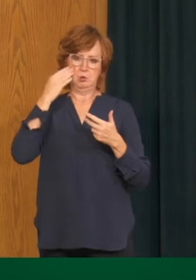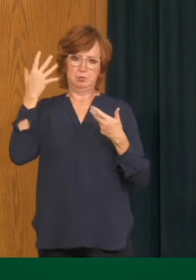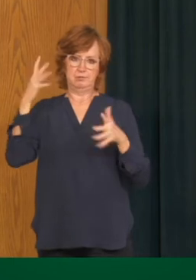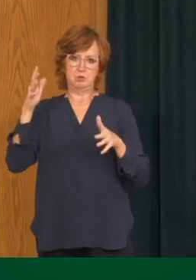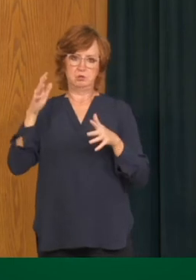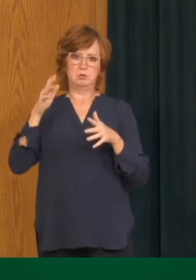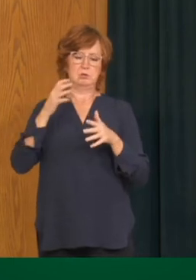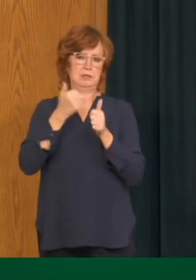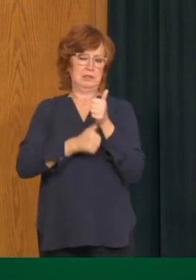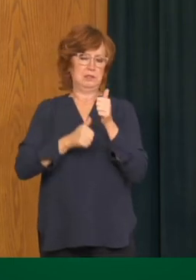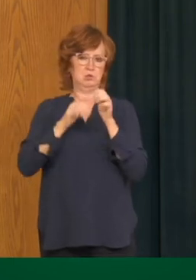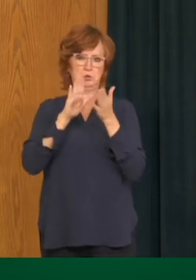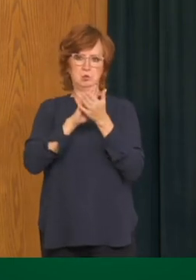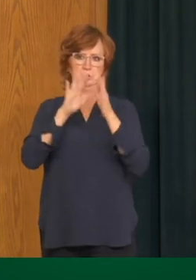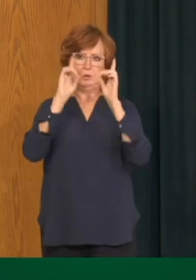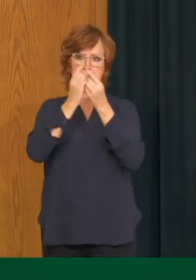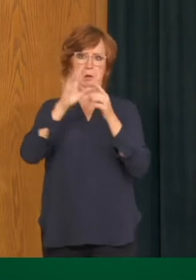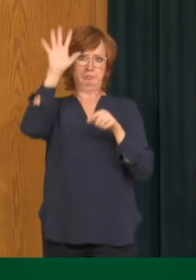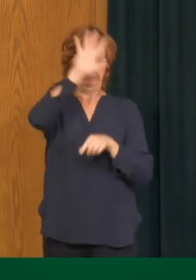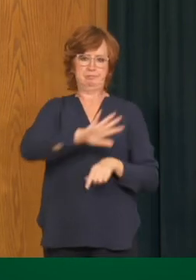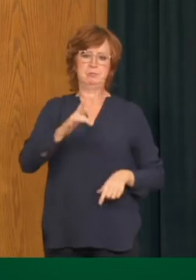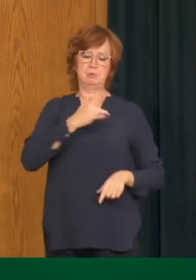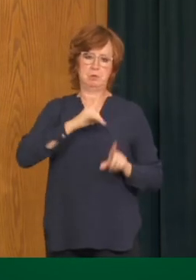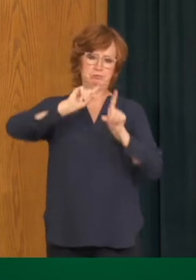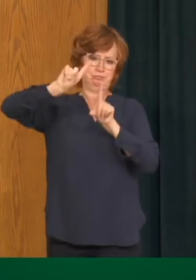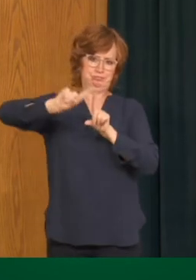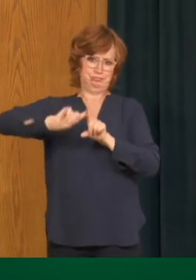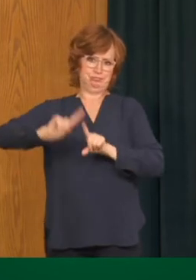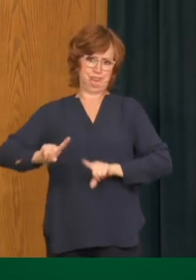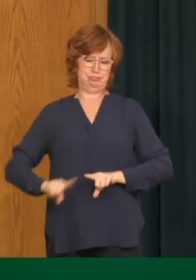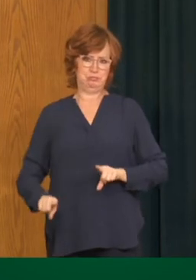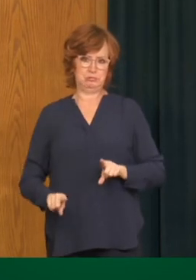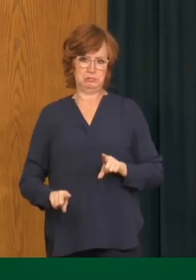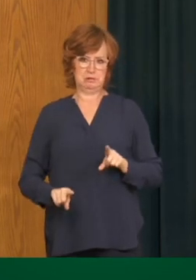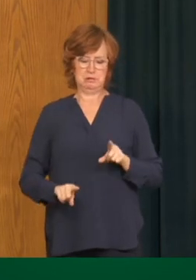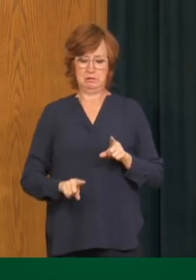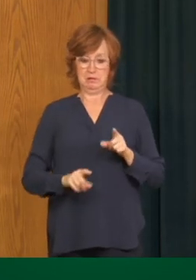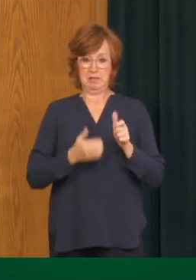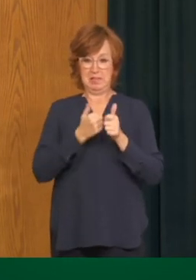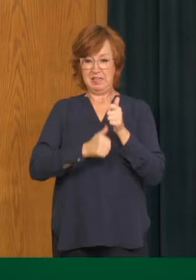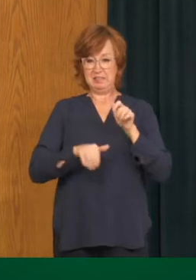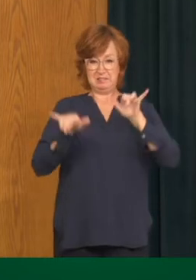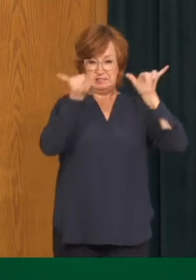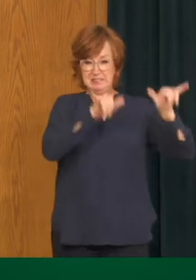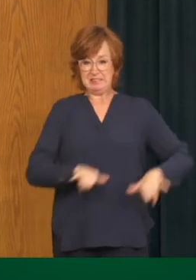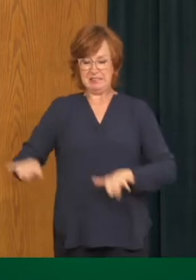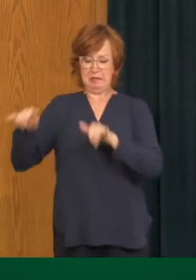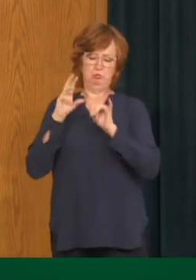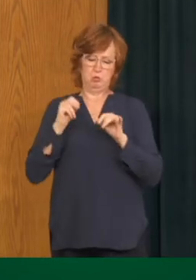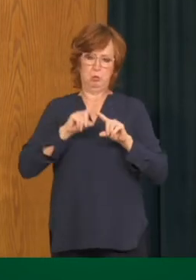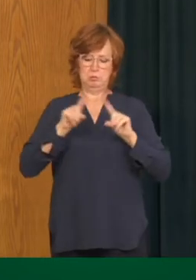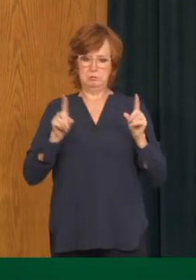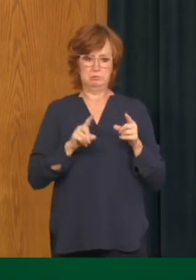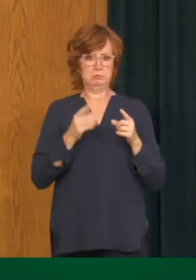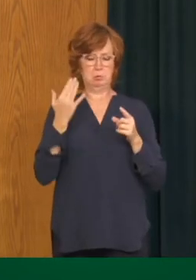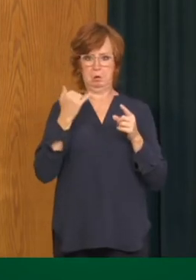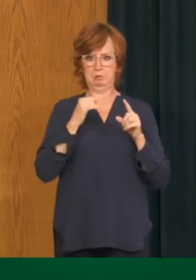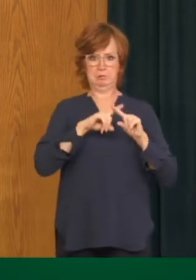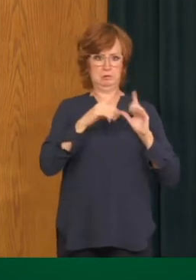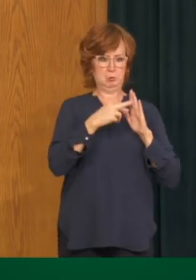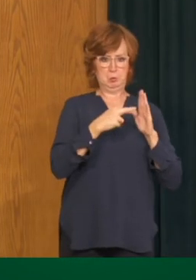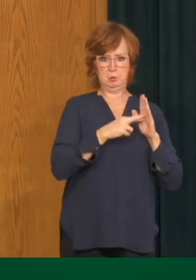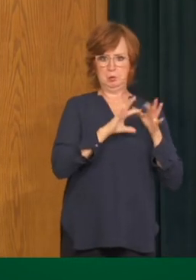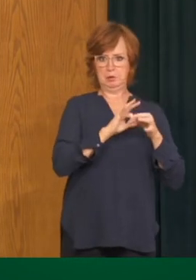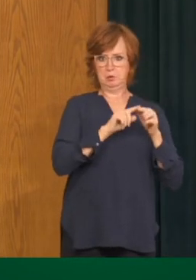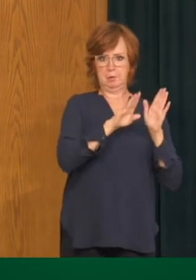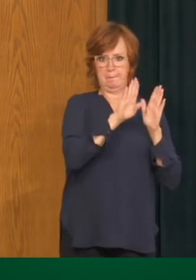So the specific details of the plan for each and every school will be somewhat different. Things like busing protocols.